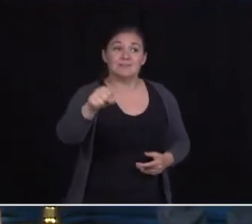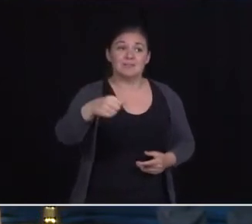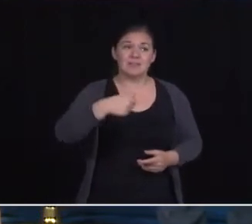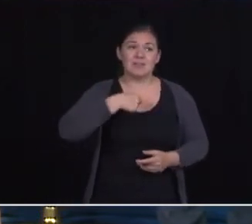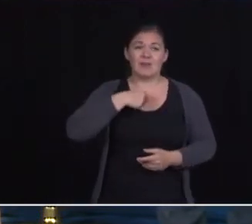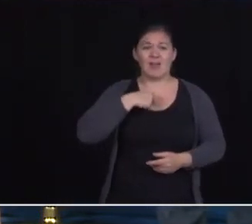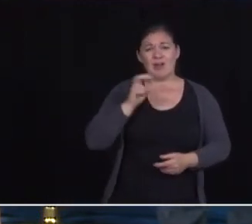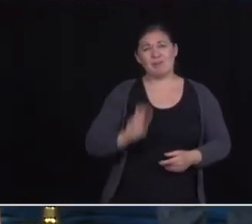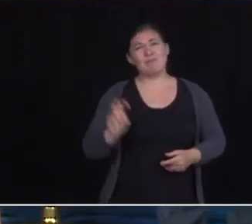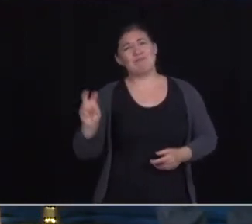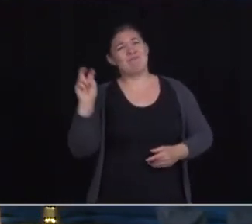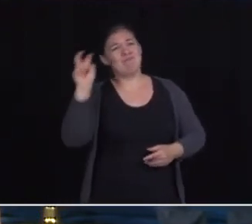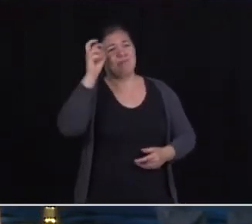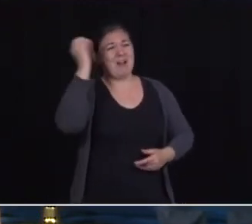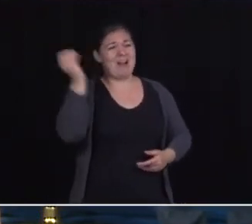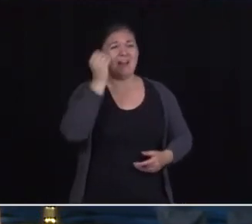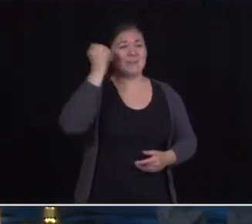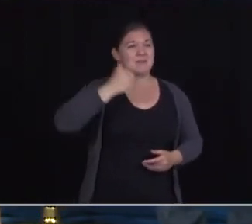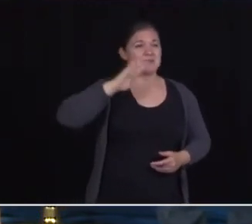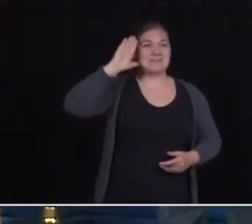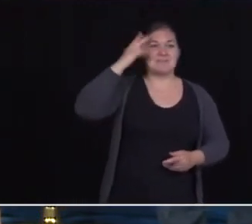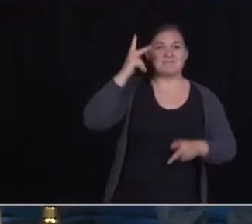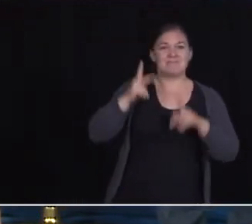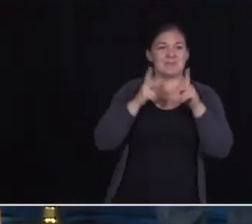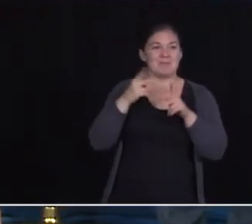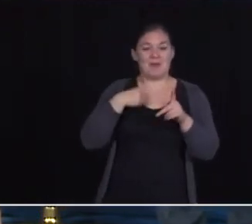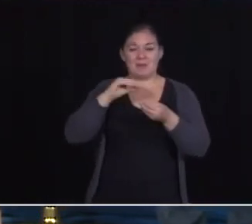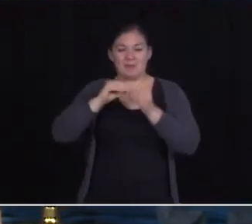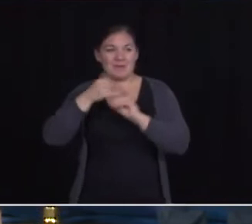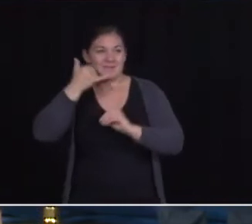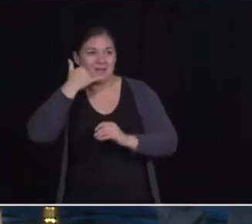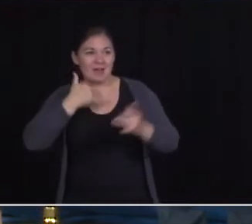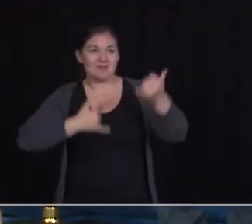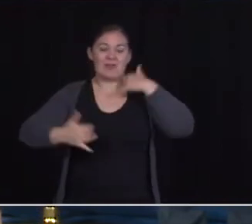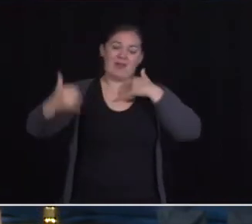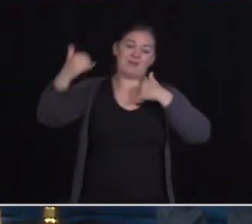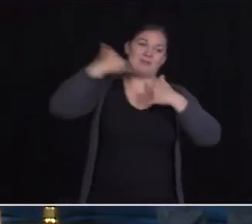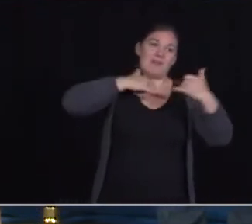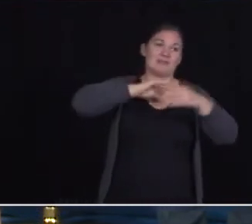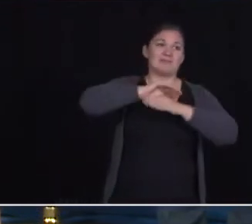to have my number and they're calling all night saying, please help